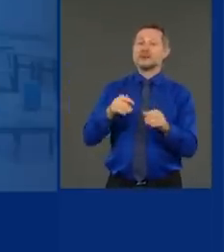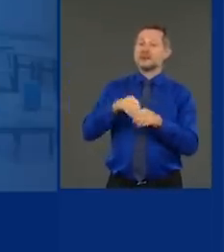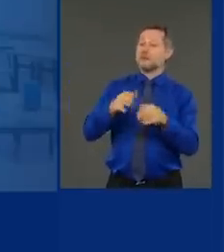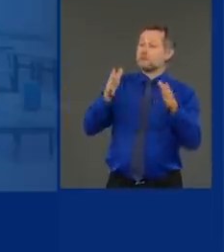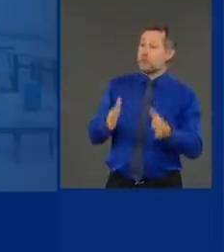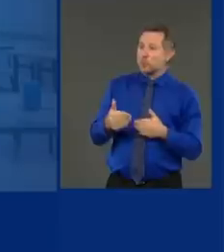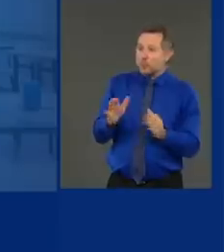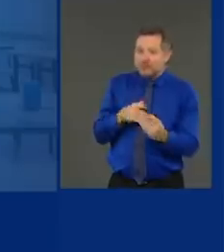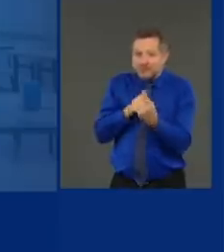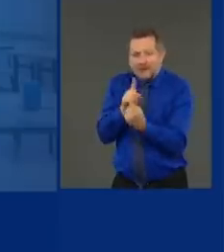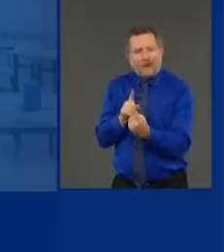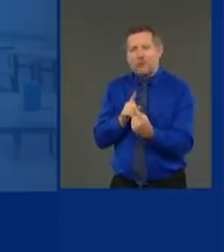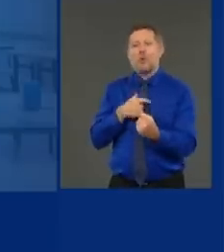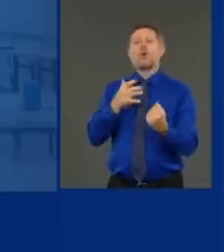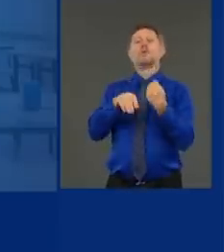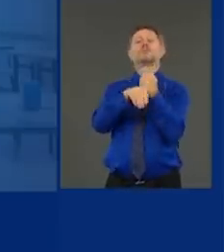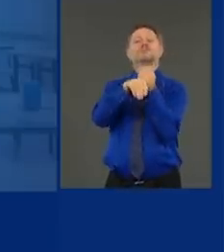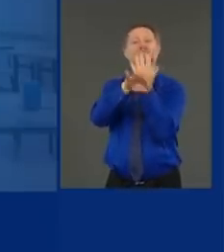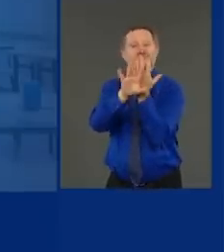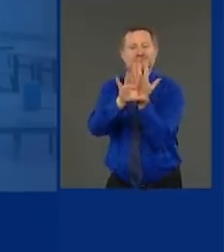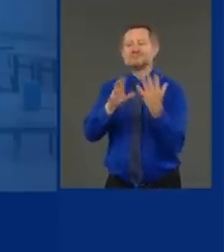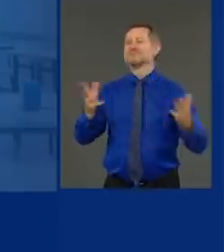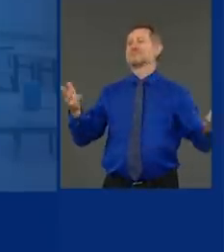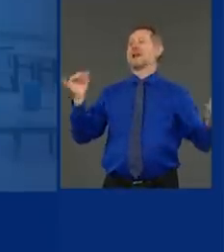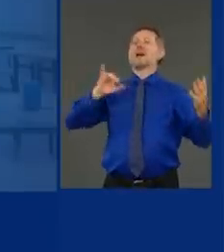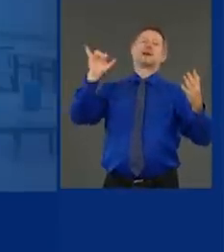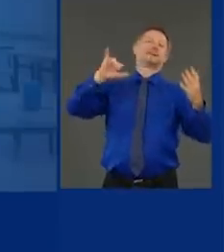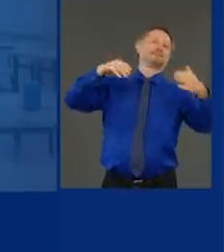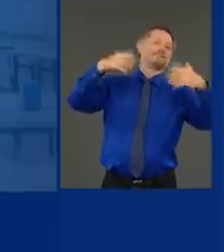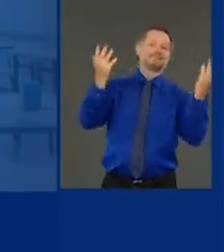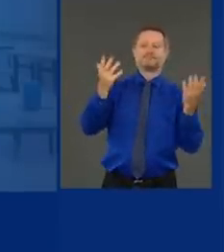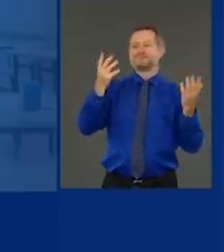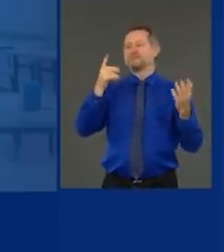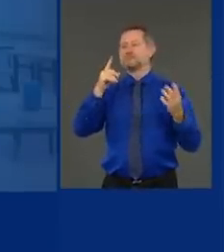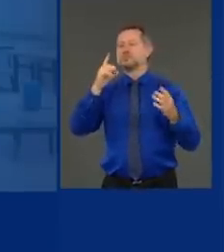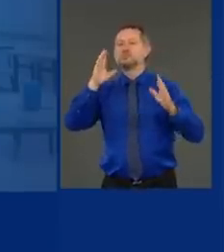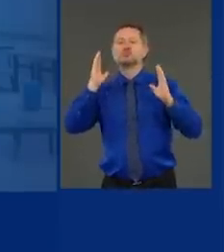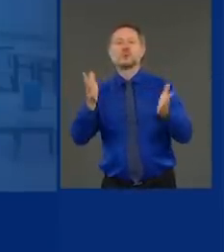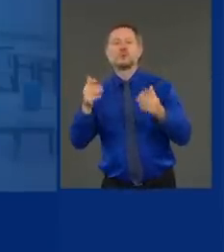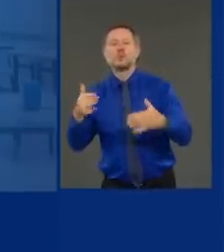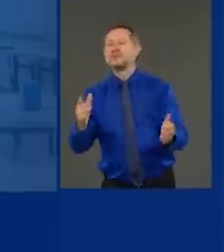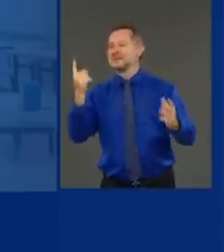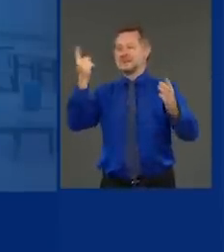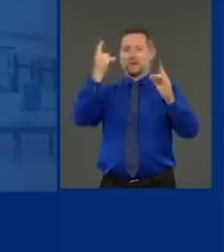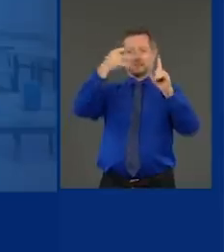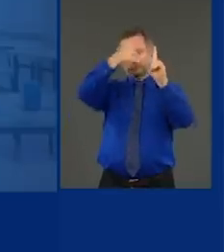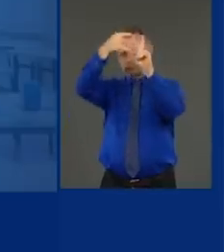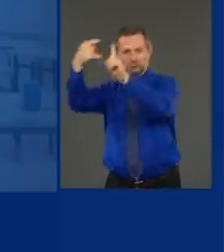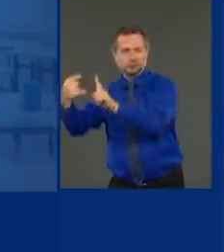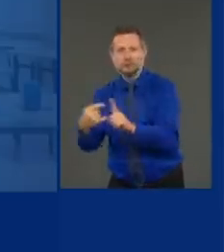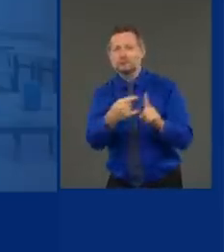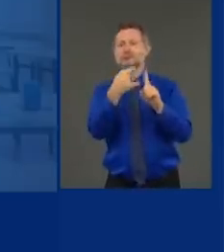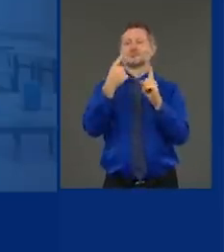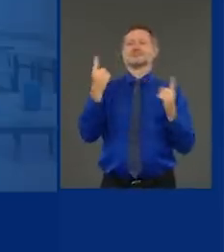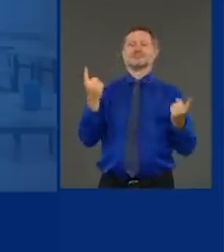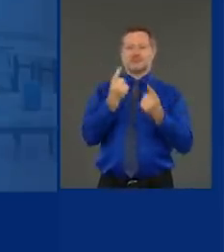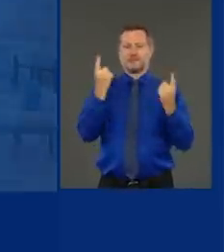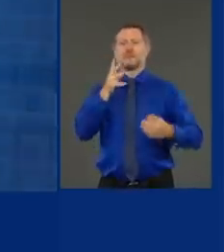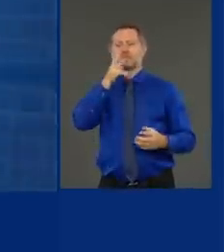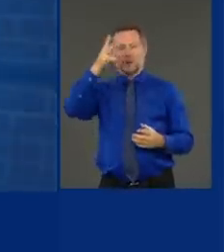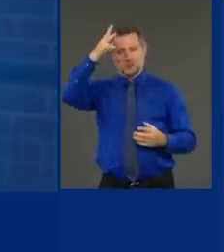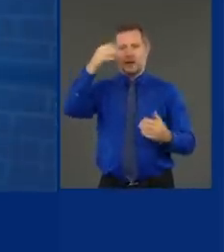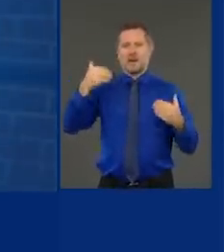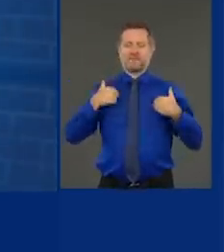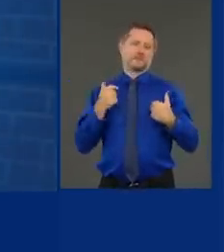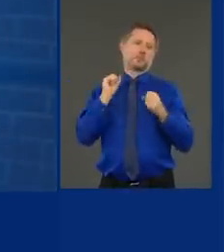a video chat or onto a chat room. But they have questions, and they need